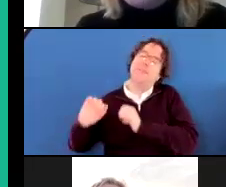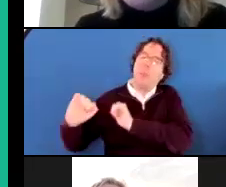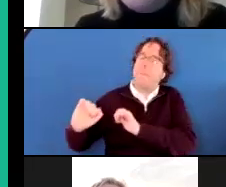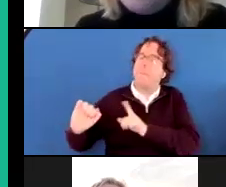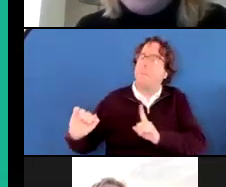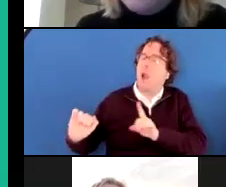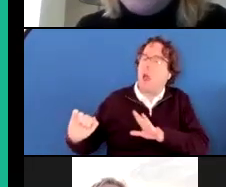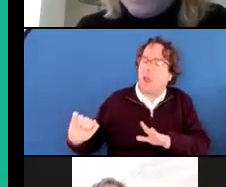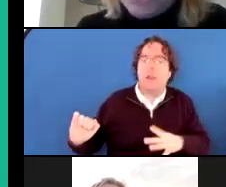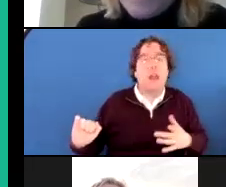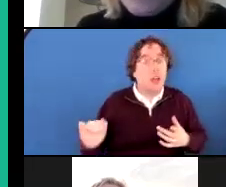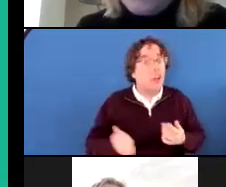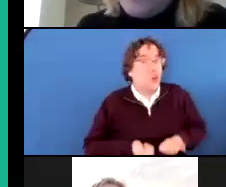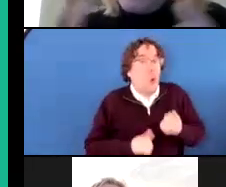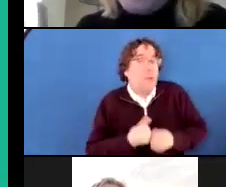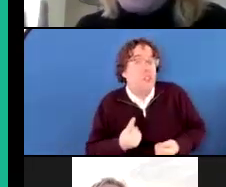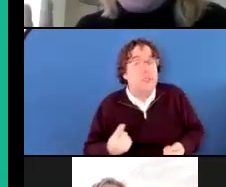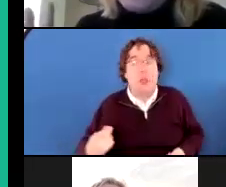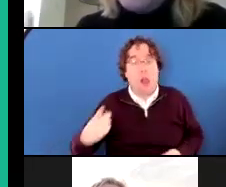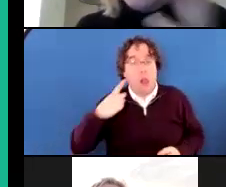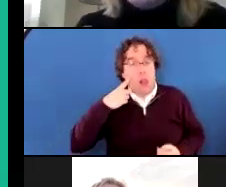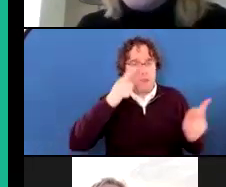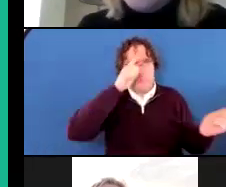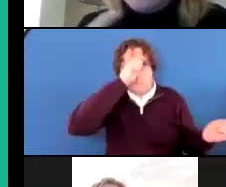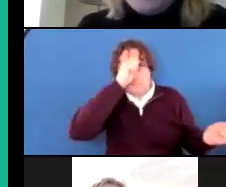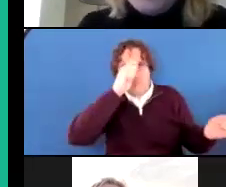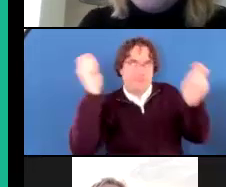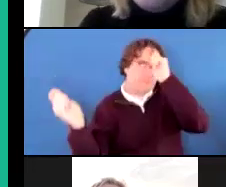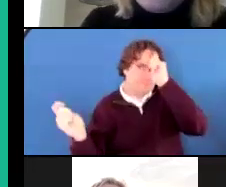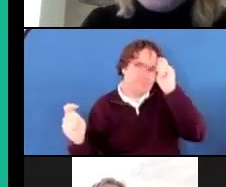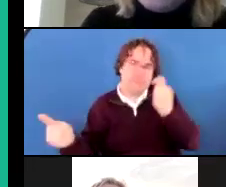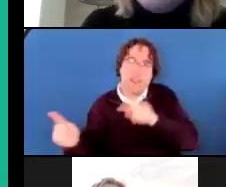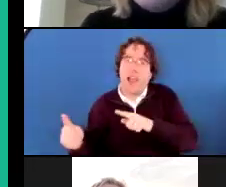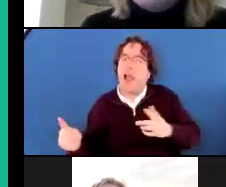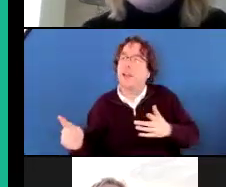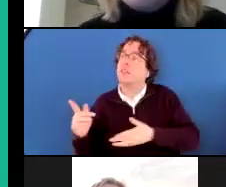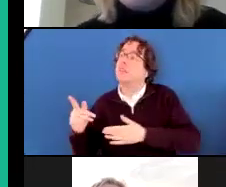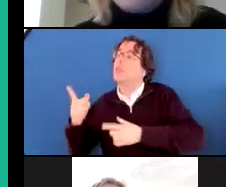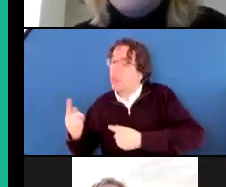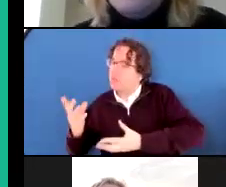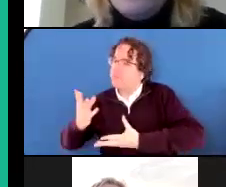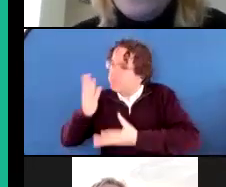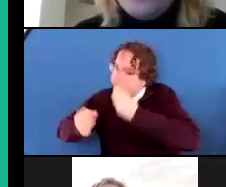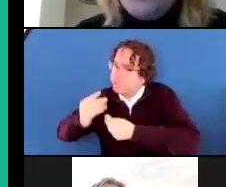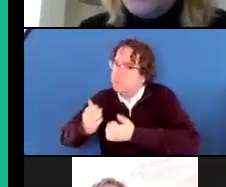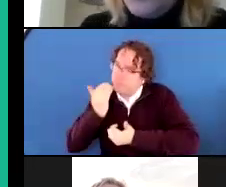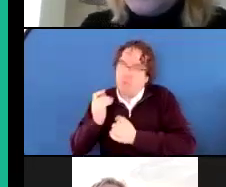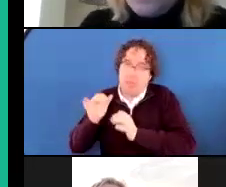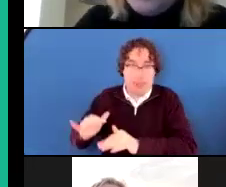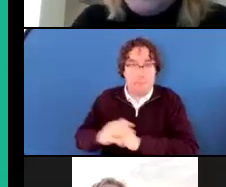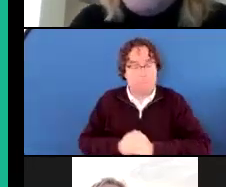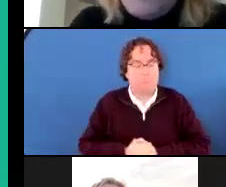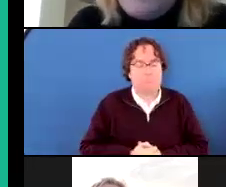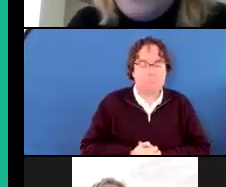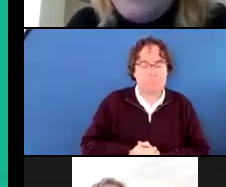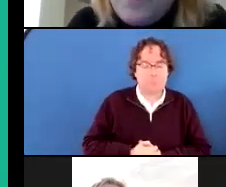opportunity to try out a different leadership hat for a moment in time and take away the learning from that experience. You will